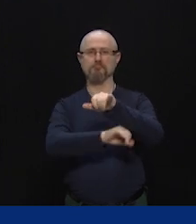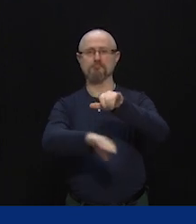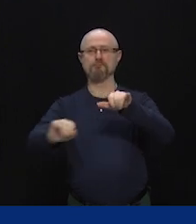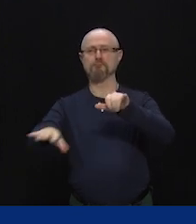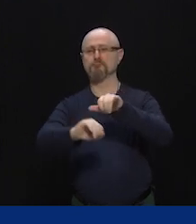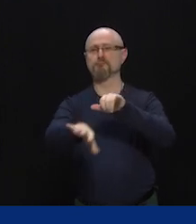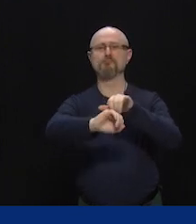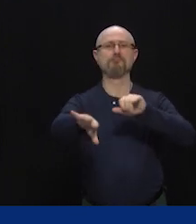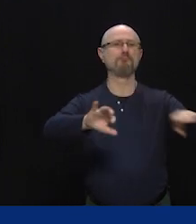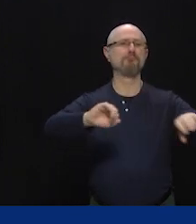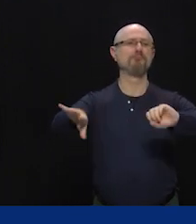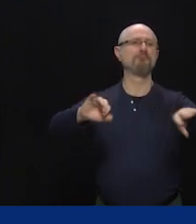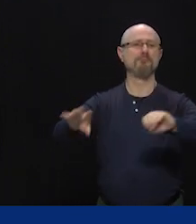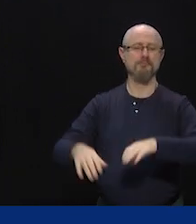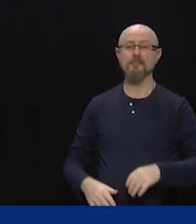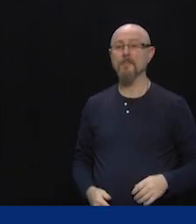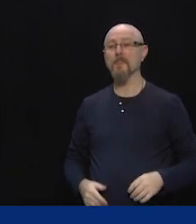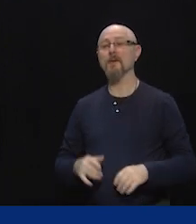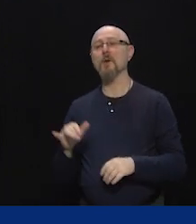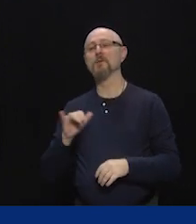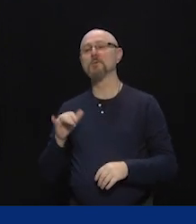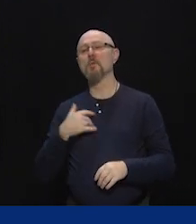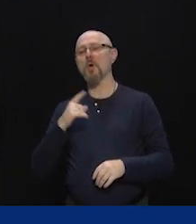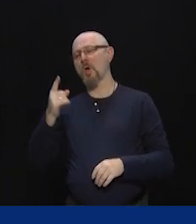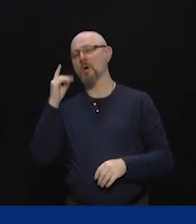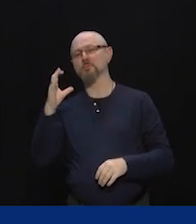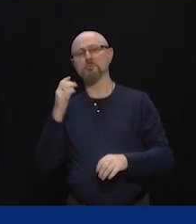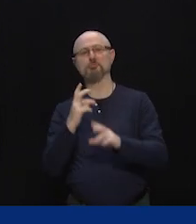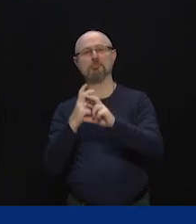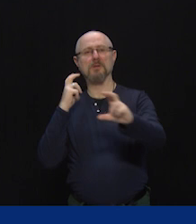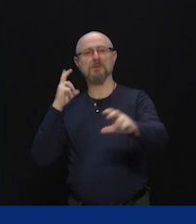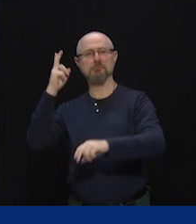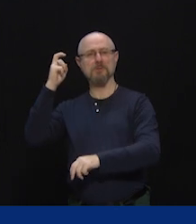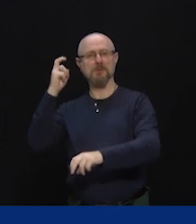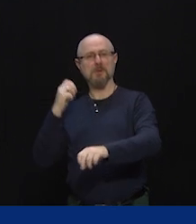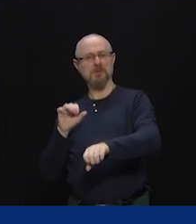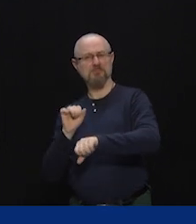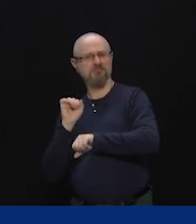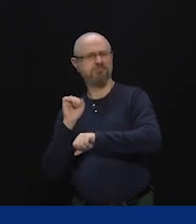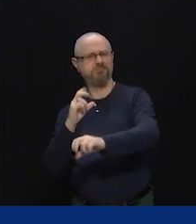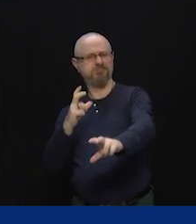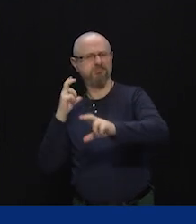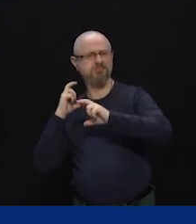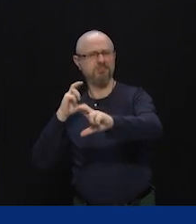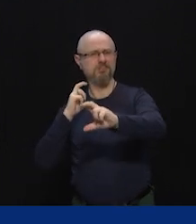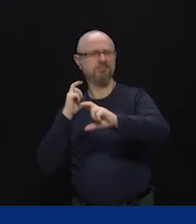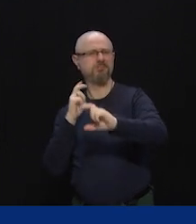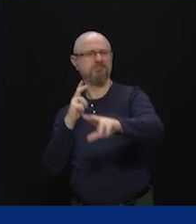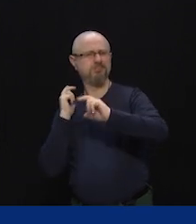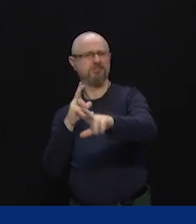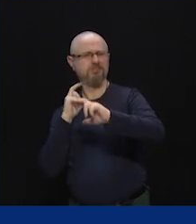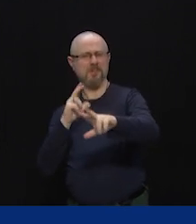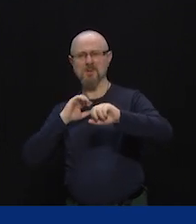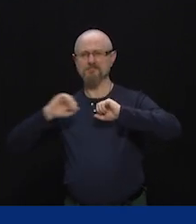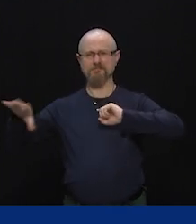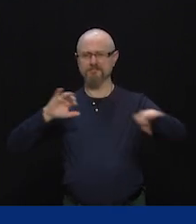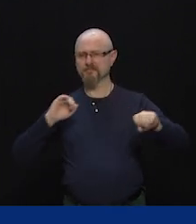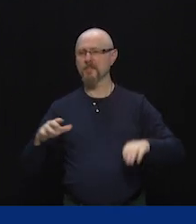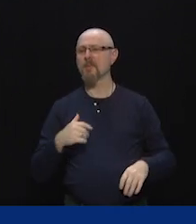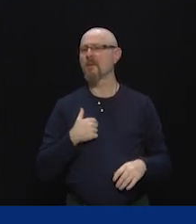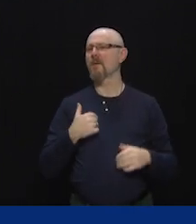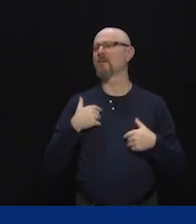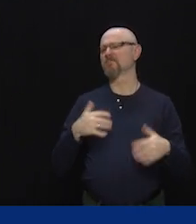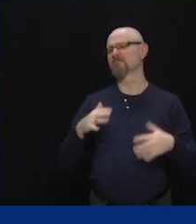over 100 trucks on the roads from warehouse to warehouse to our hubs. And I want to thank